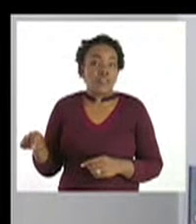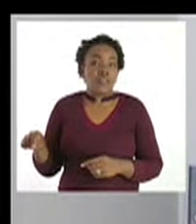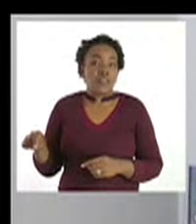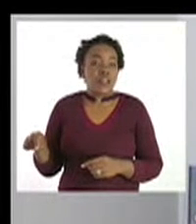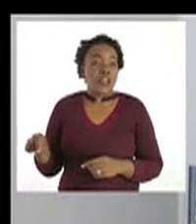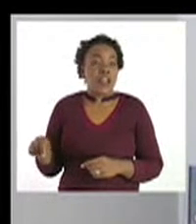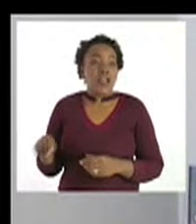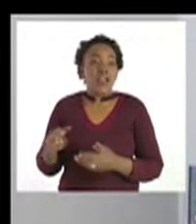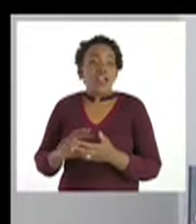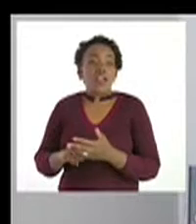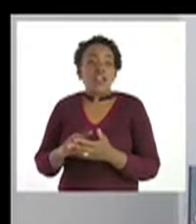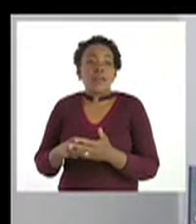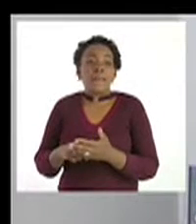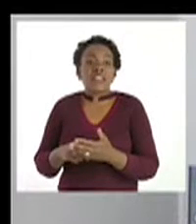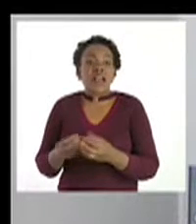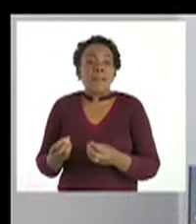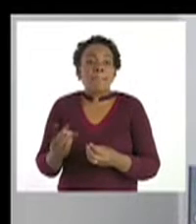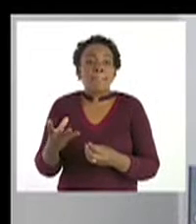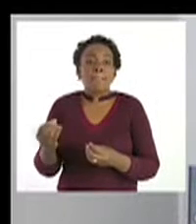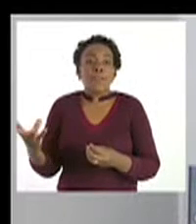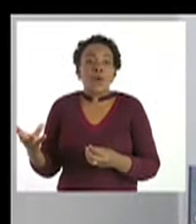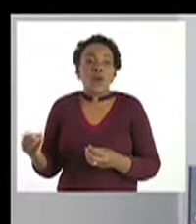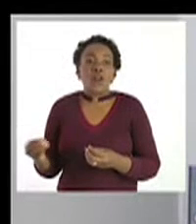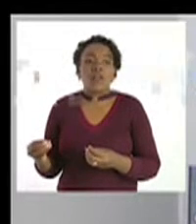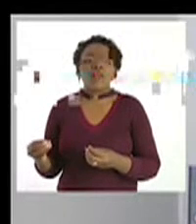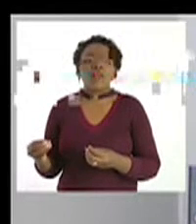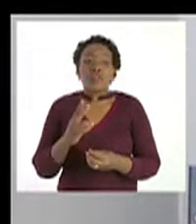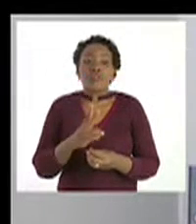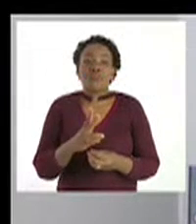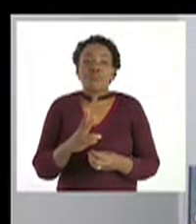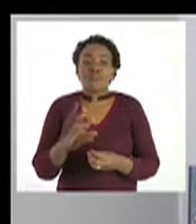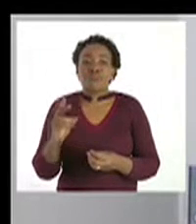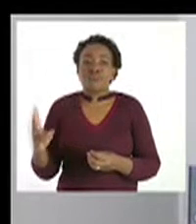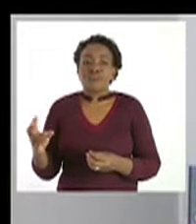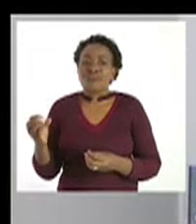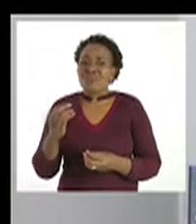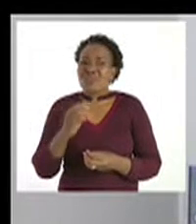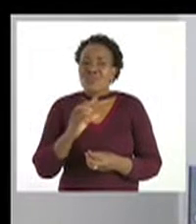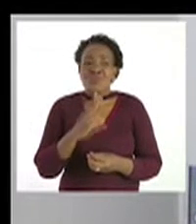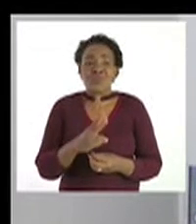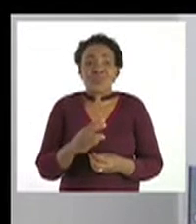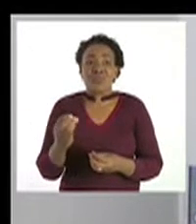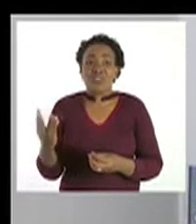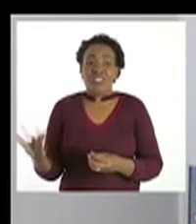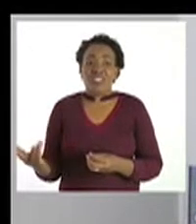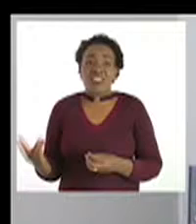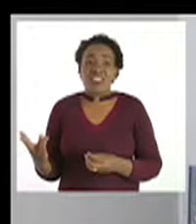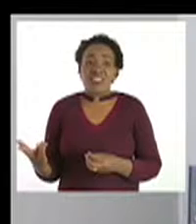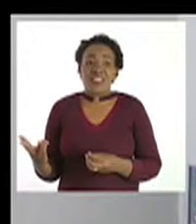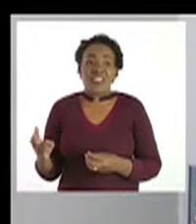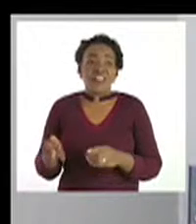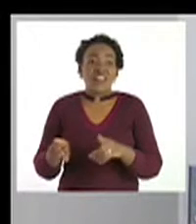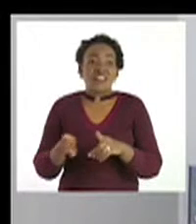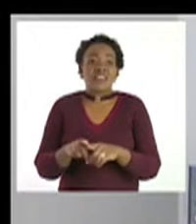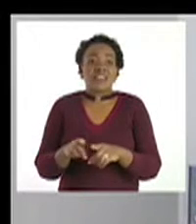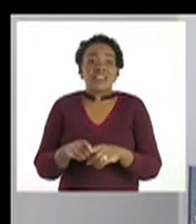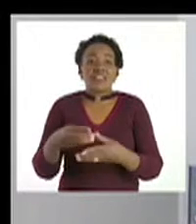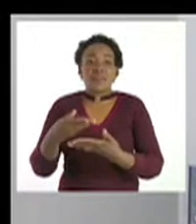it means more than one, as it is written in your